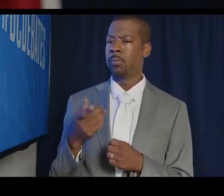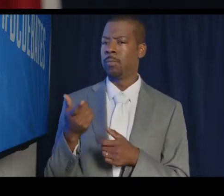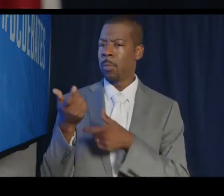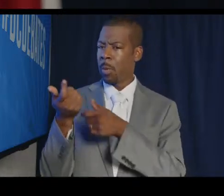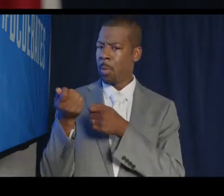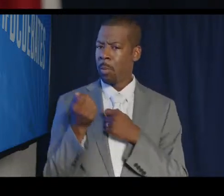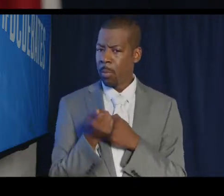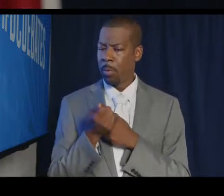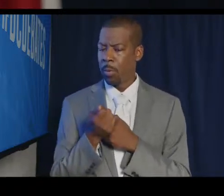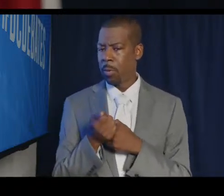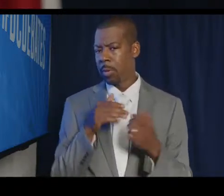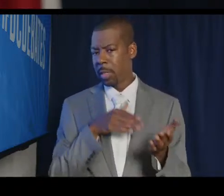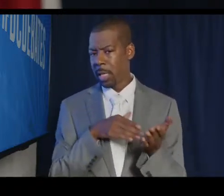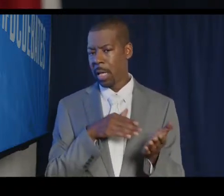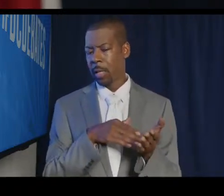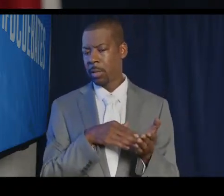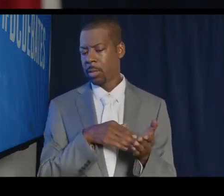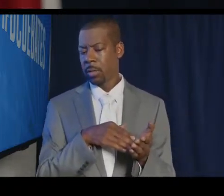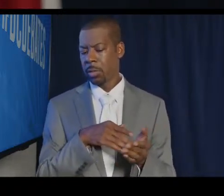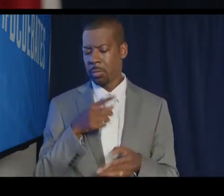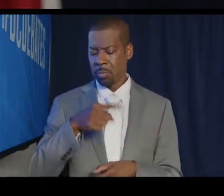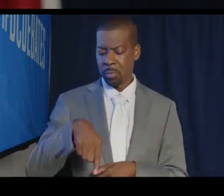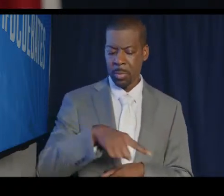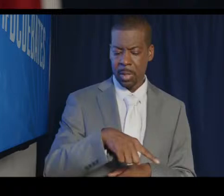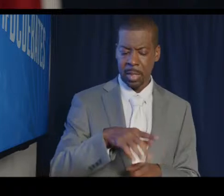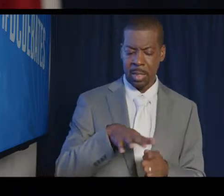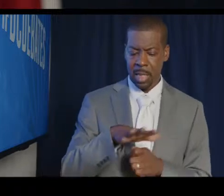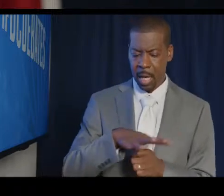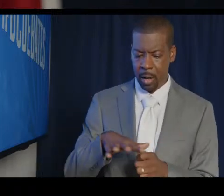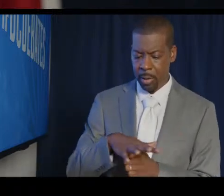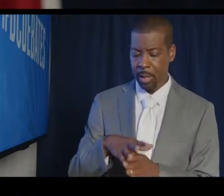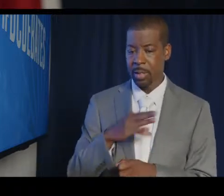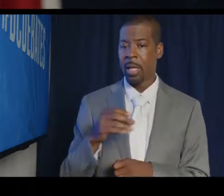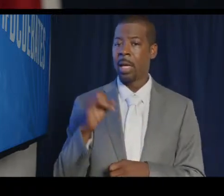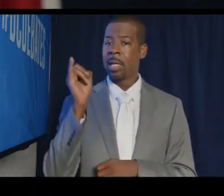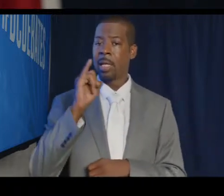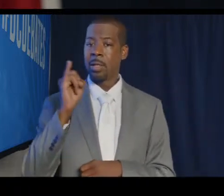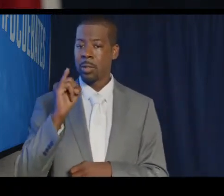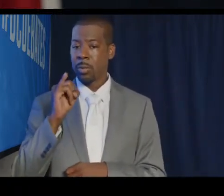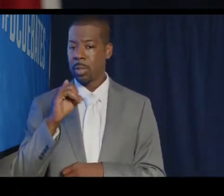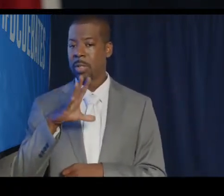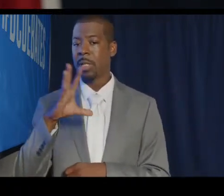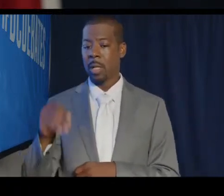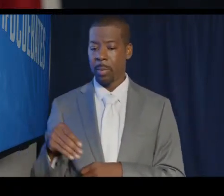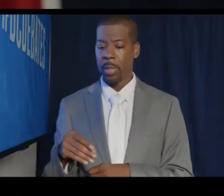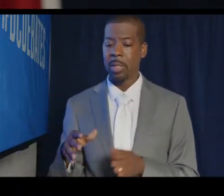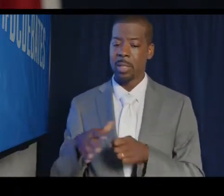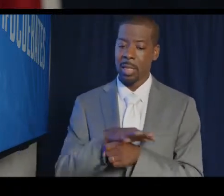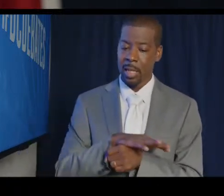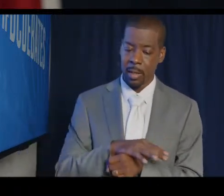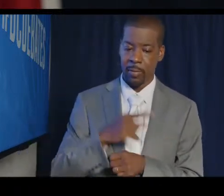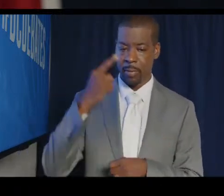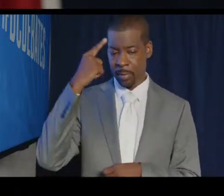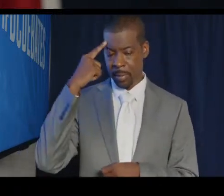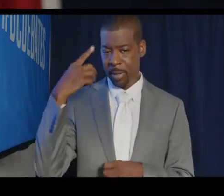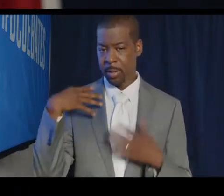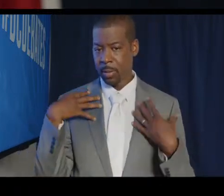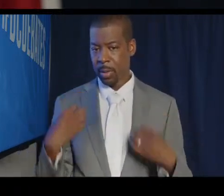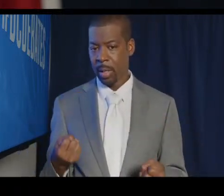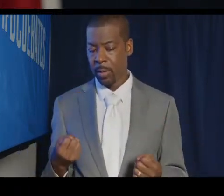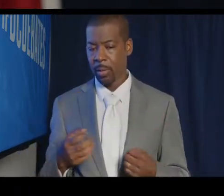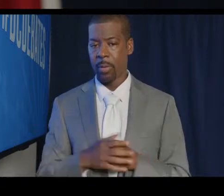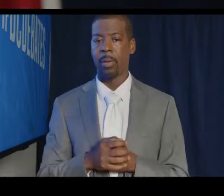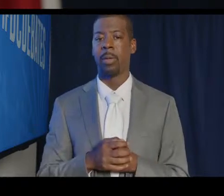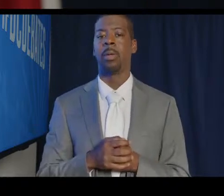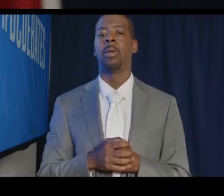and 8 in particular. But it also means we need to push our insurers to cover mental health coverage, including therapy, because all people across the